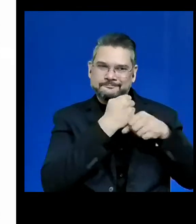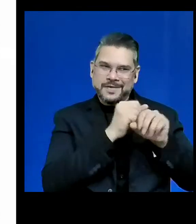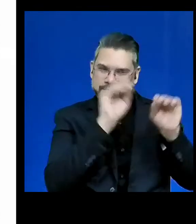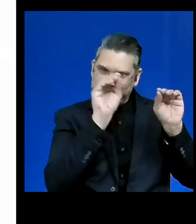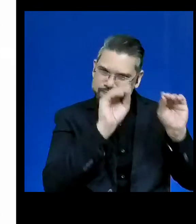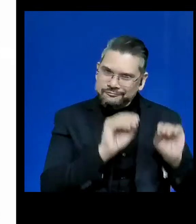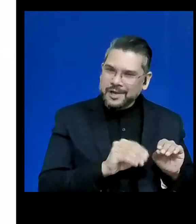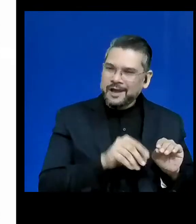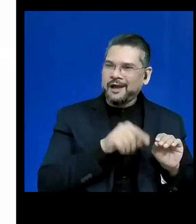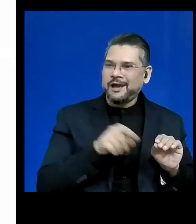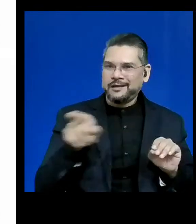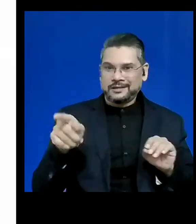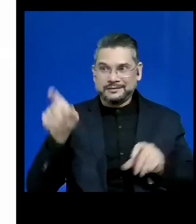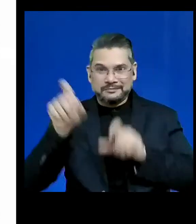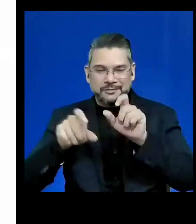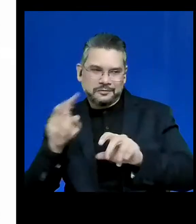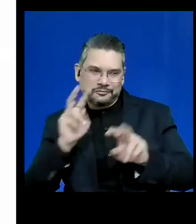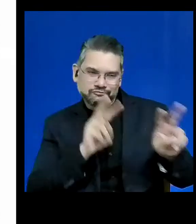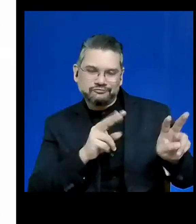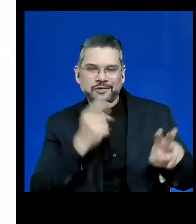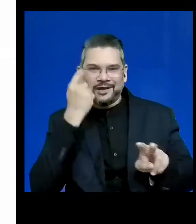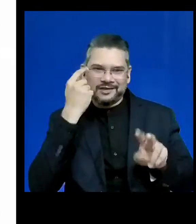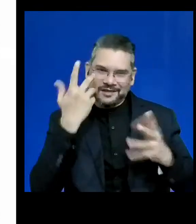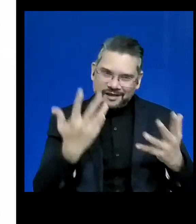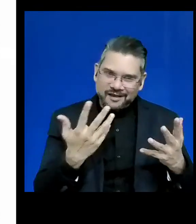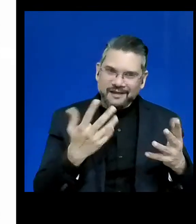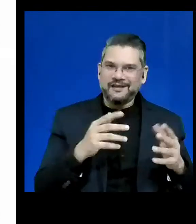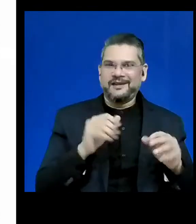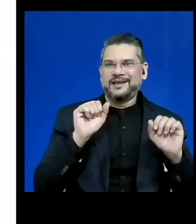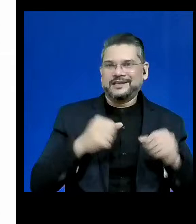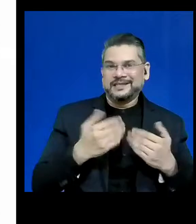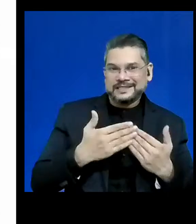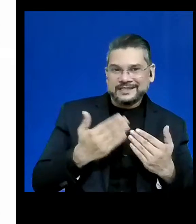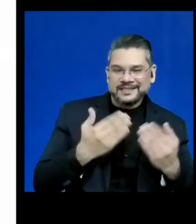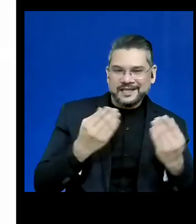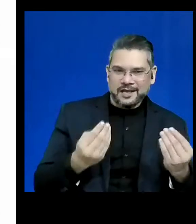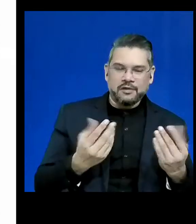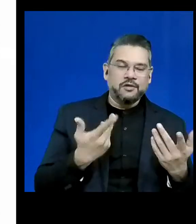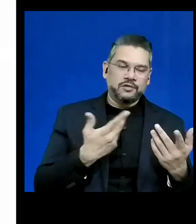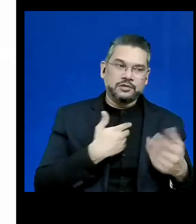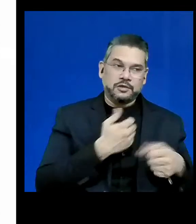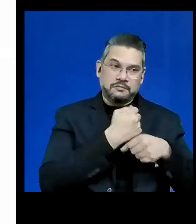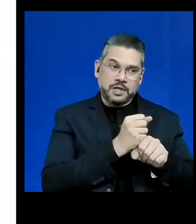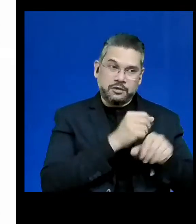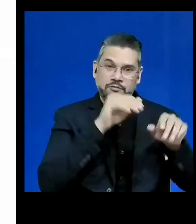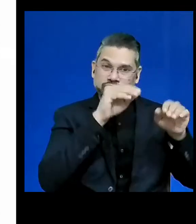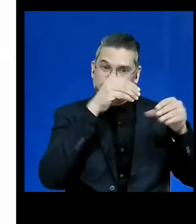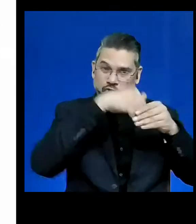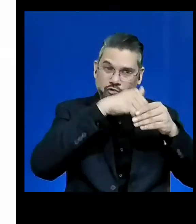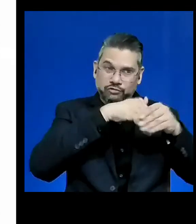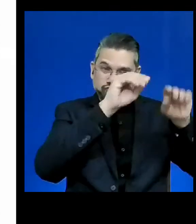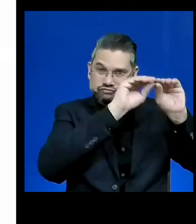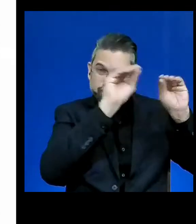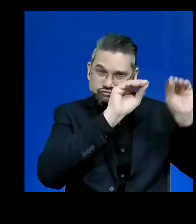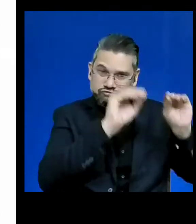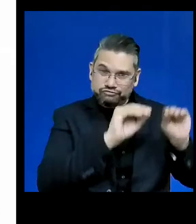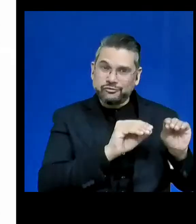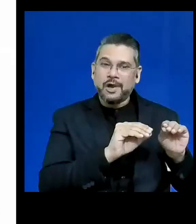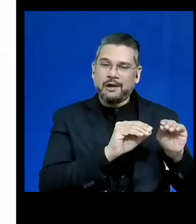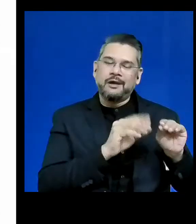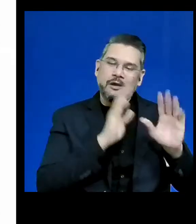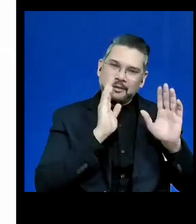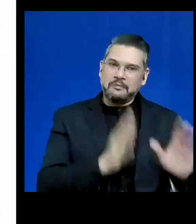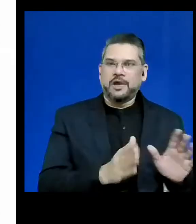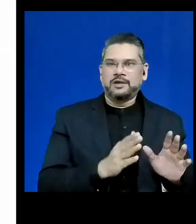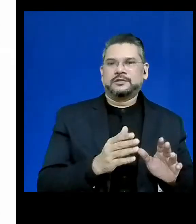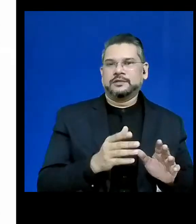well as the content itself. So making content usable provides a lot of helpful information and guidance. I recommend everybody